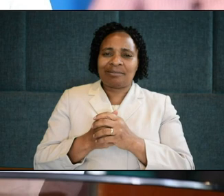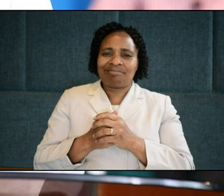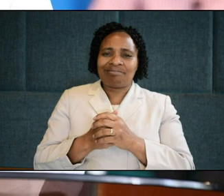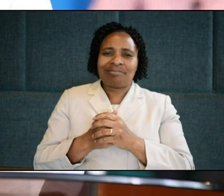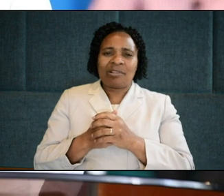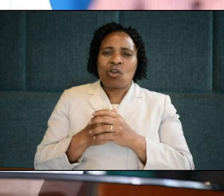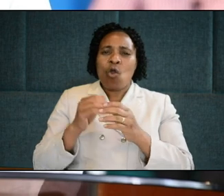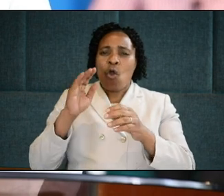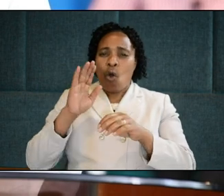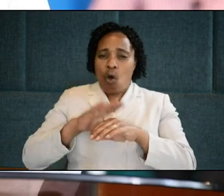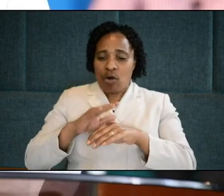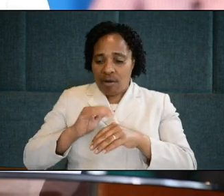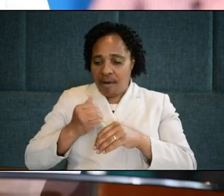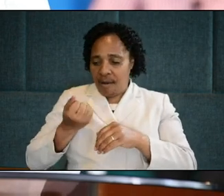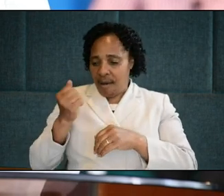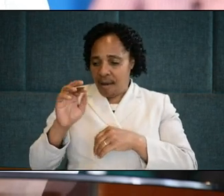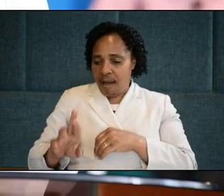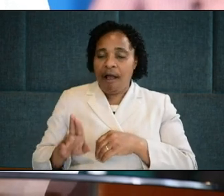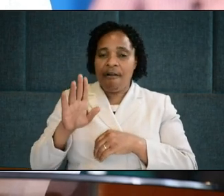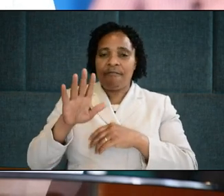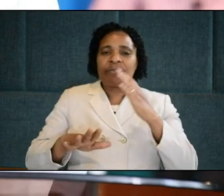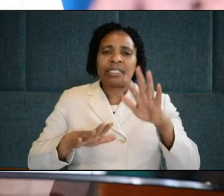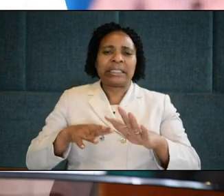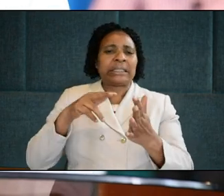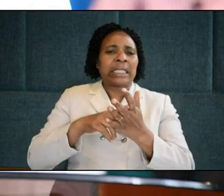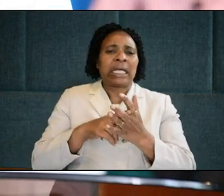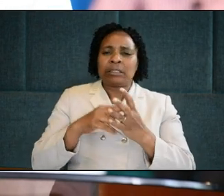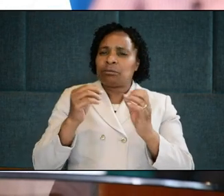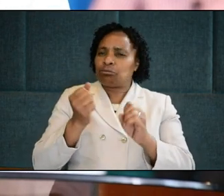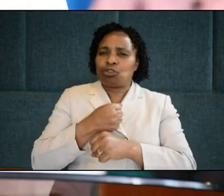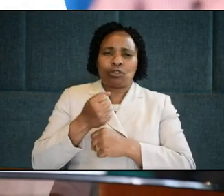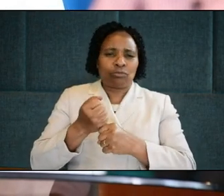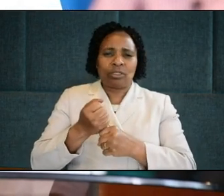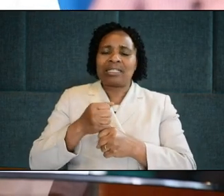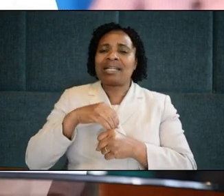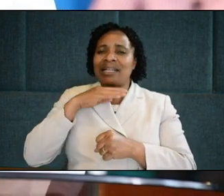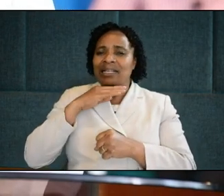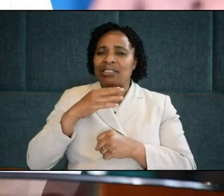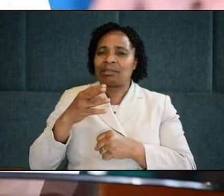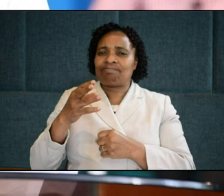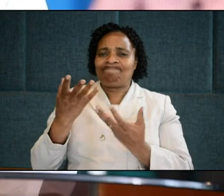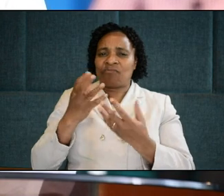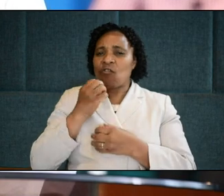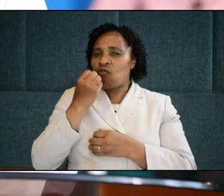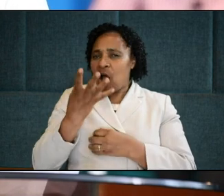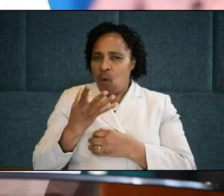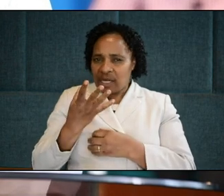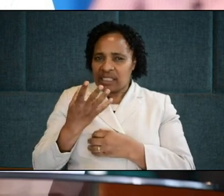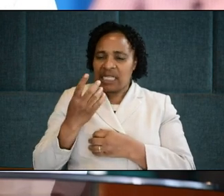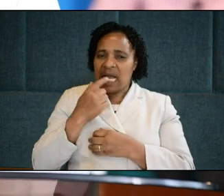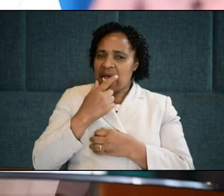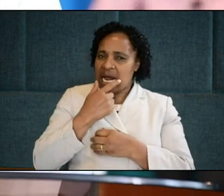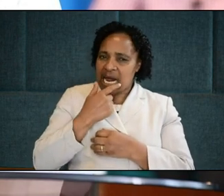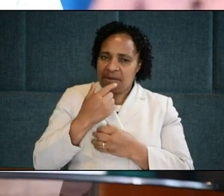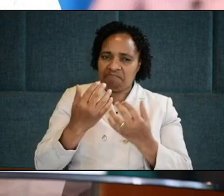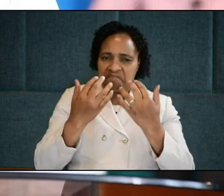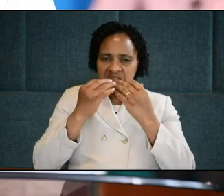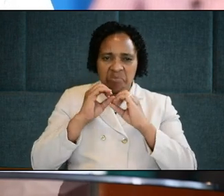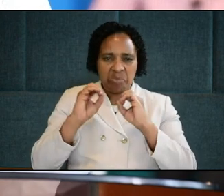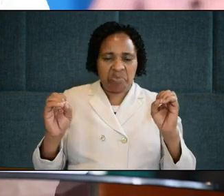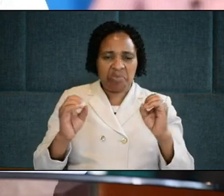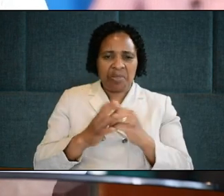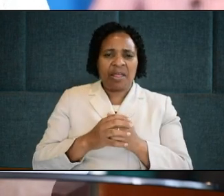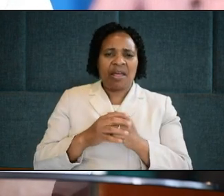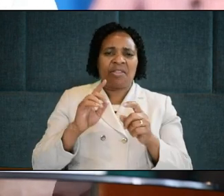lay on her legs and on her feet. Standing in the black dead roses at her feet was a bad angel. He